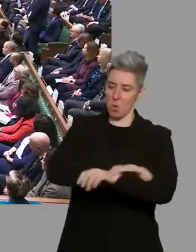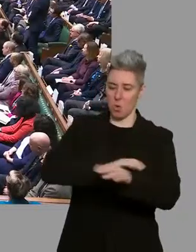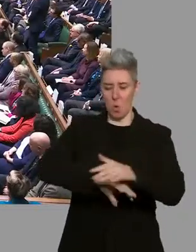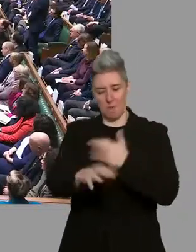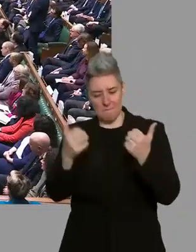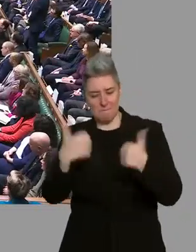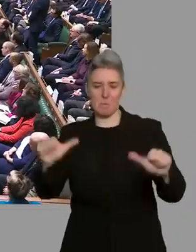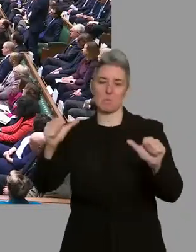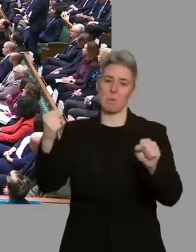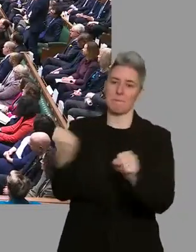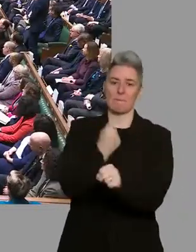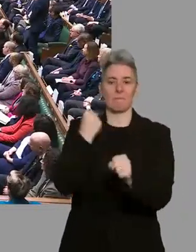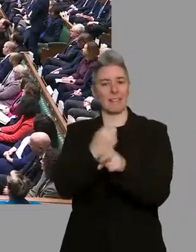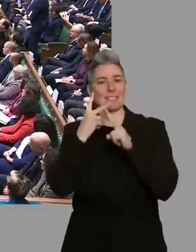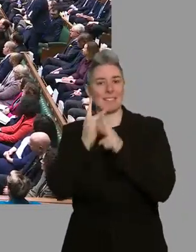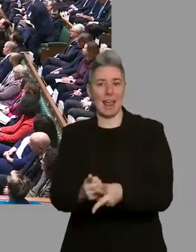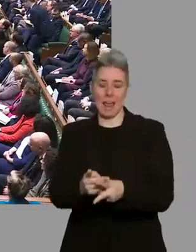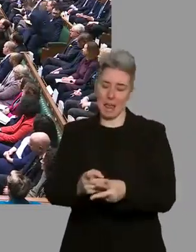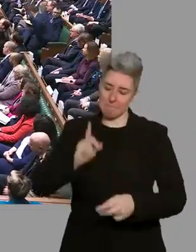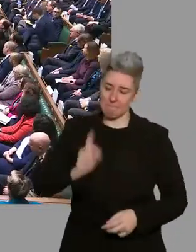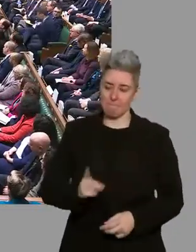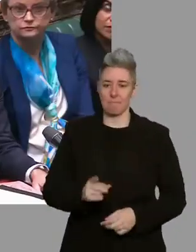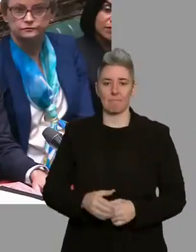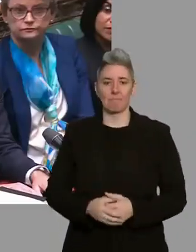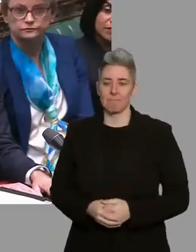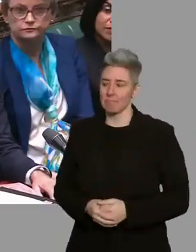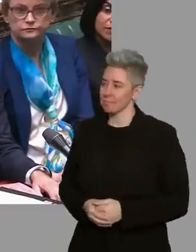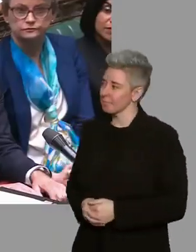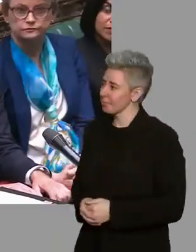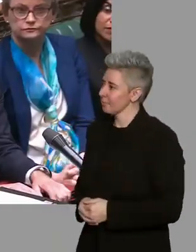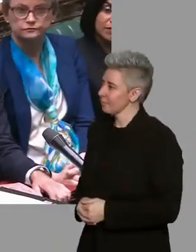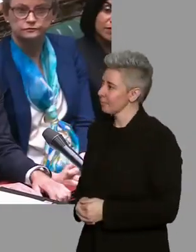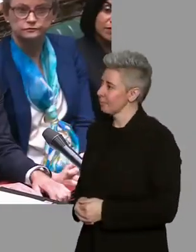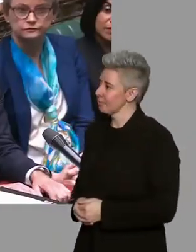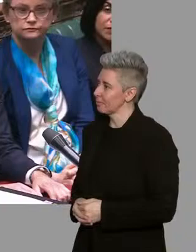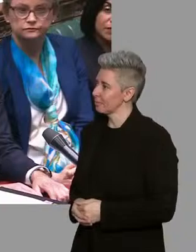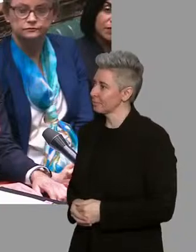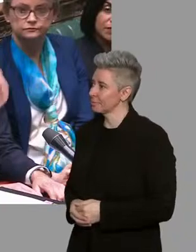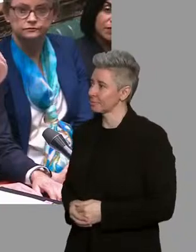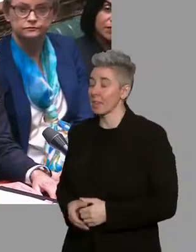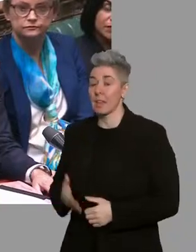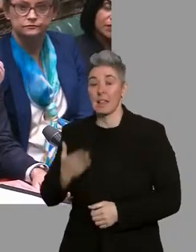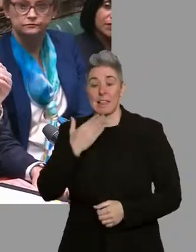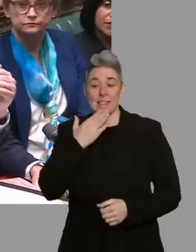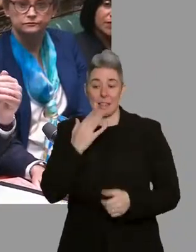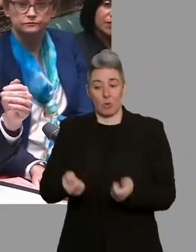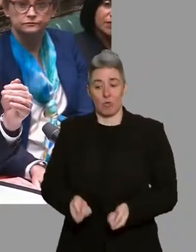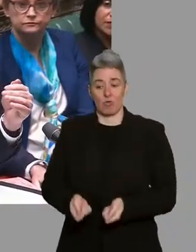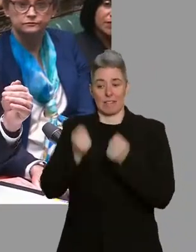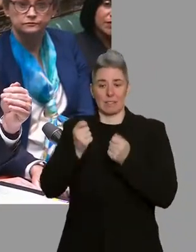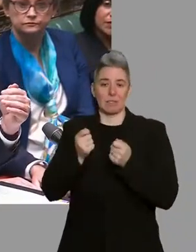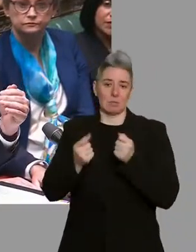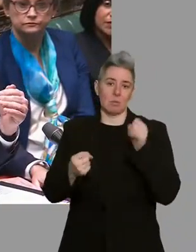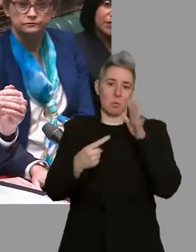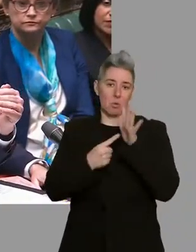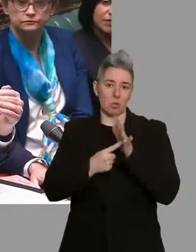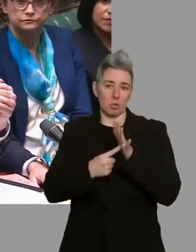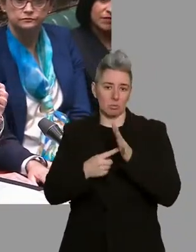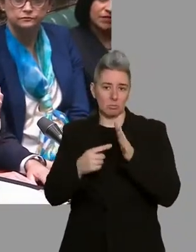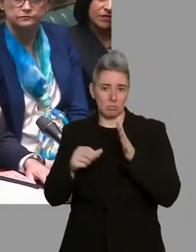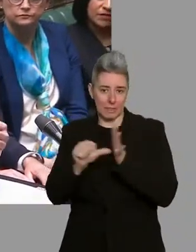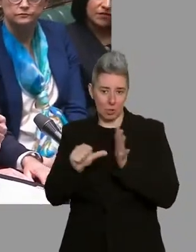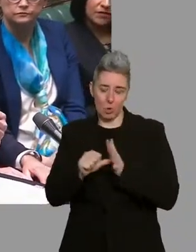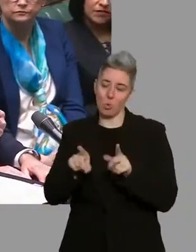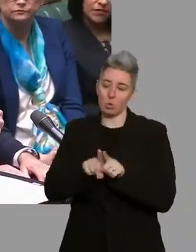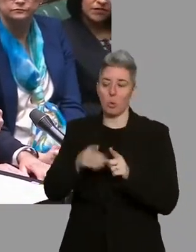Minister. I thank him for raising this important issue and thank him for his condolences. Yes, it is right we need to